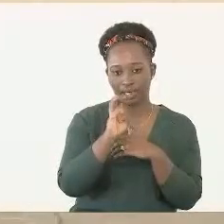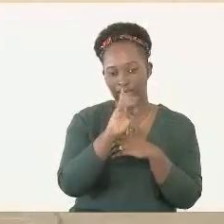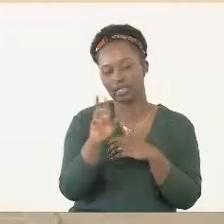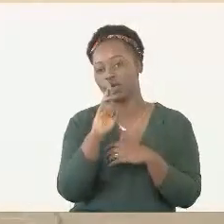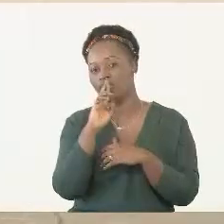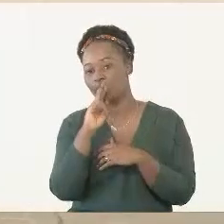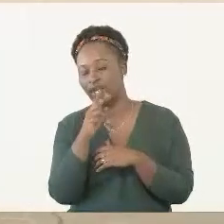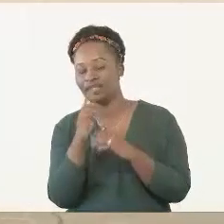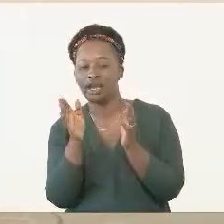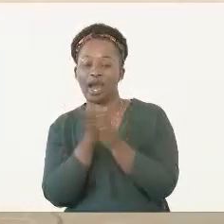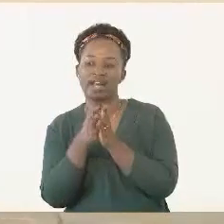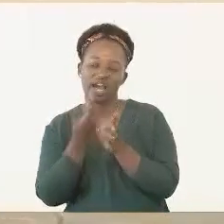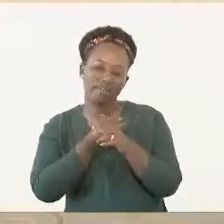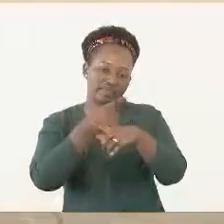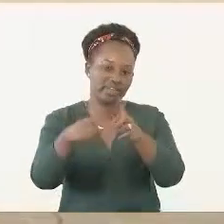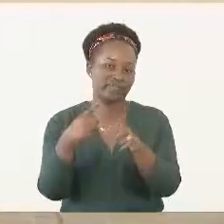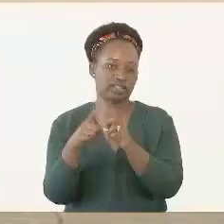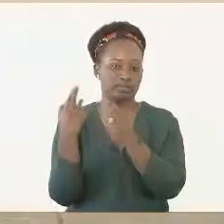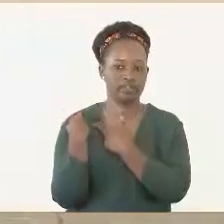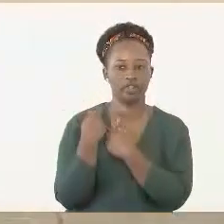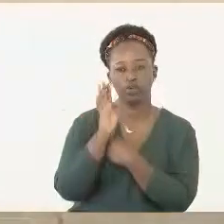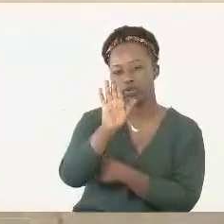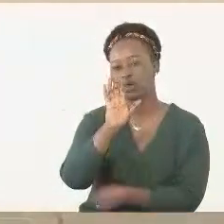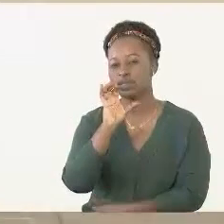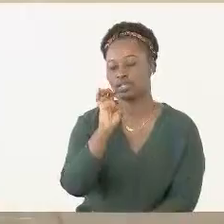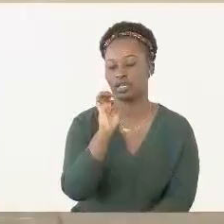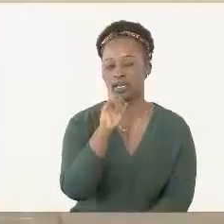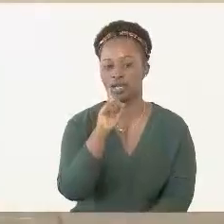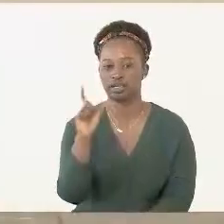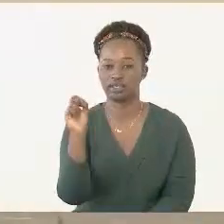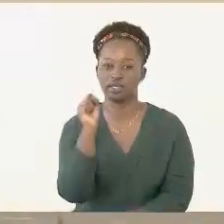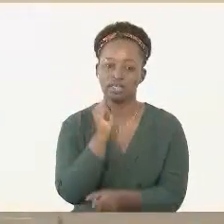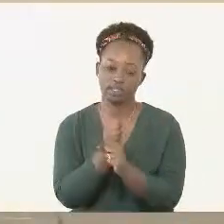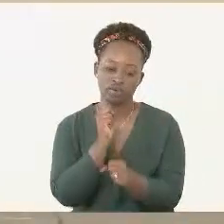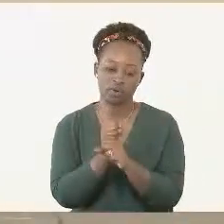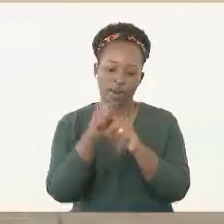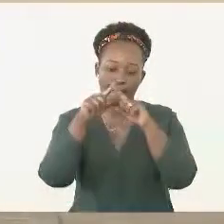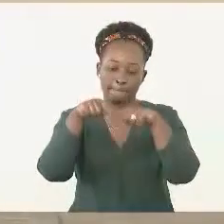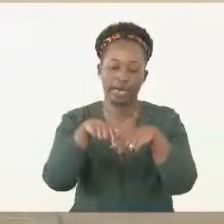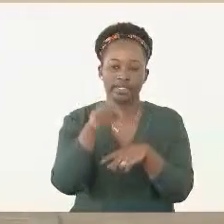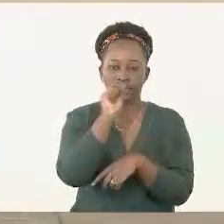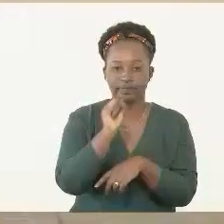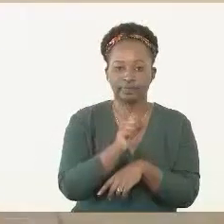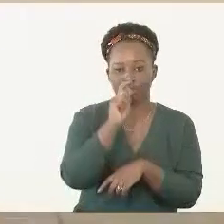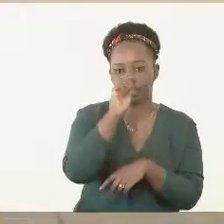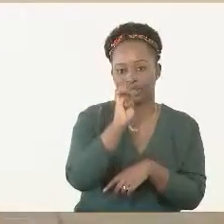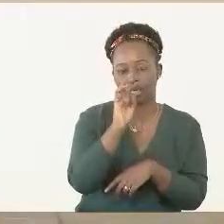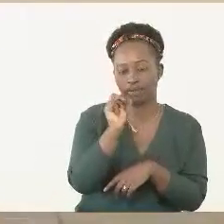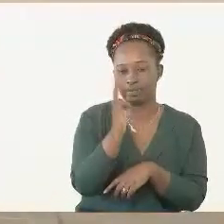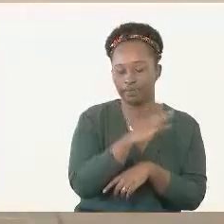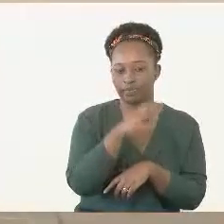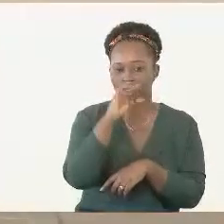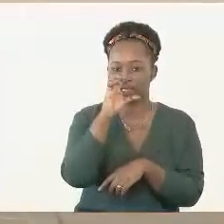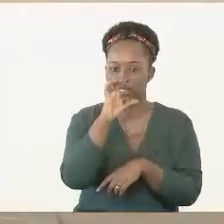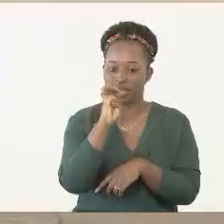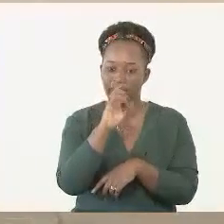different functions. So those cells are produced by what we call stem cells or undifferentiated cells we find